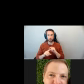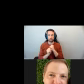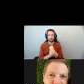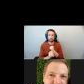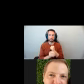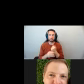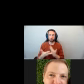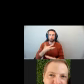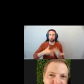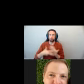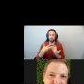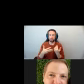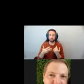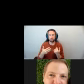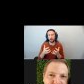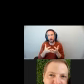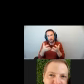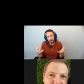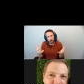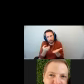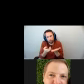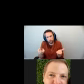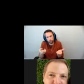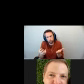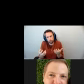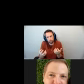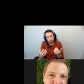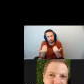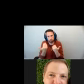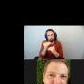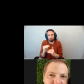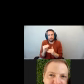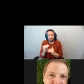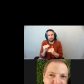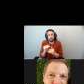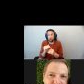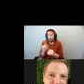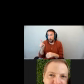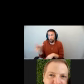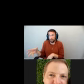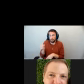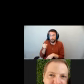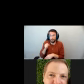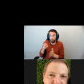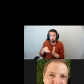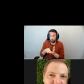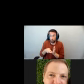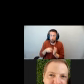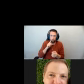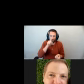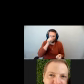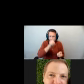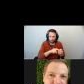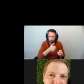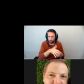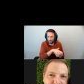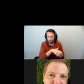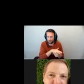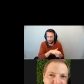everyone else does. So wherever we put this role, it's going to take away from some other area. That's going to be one of my challenges. And I'm going to need to do a lot